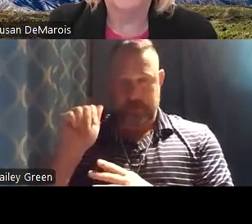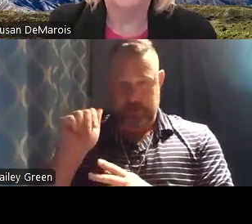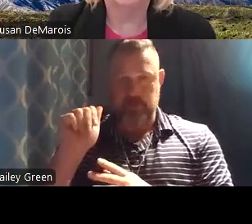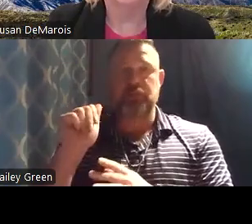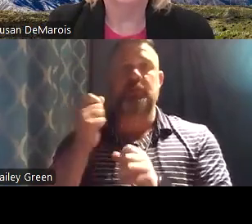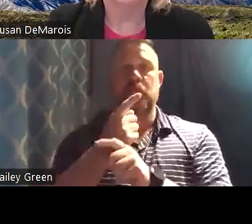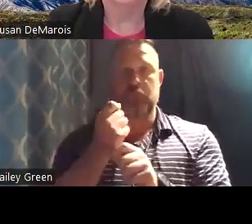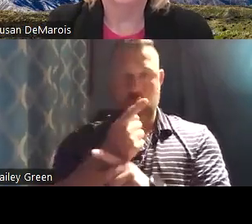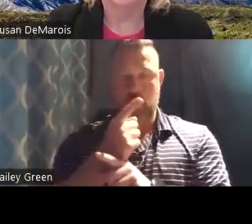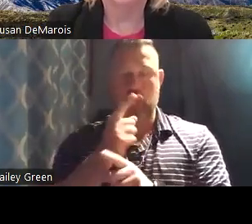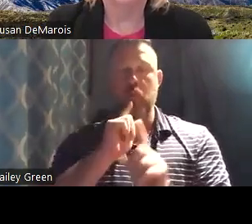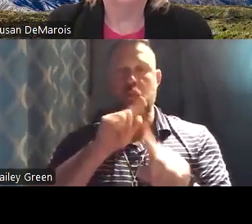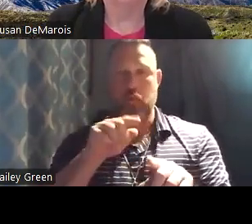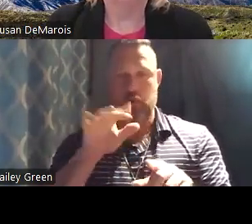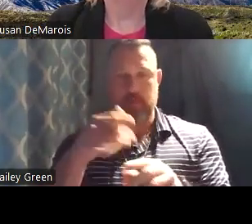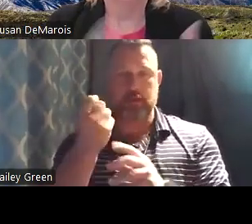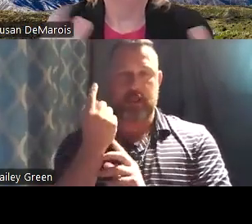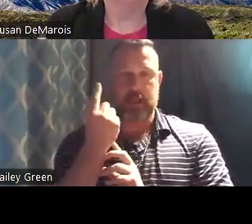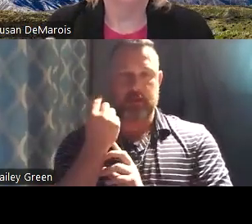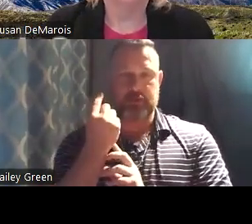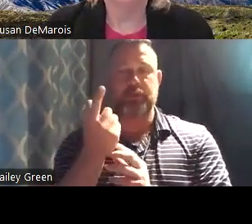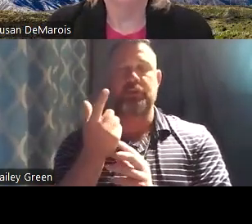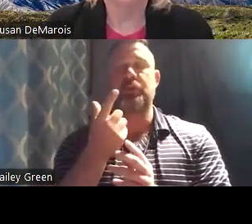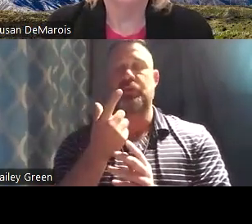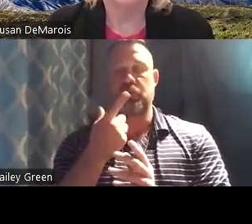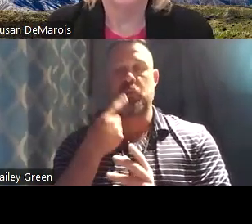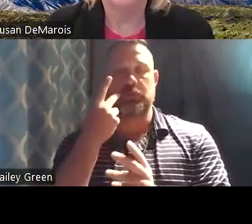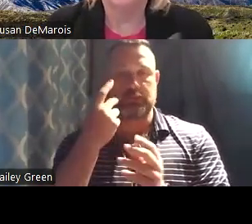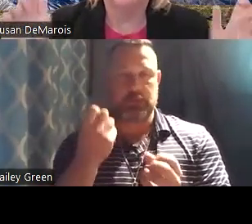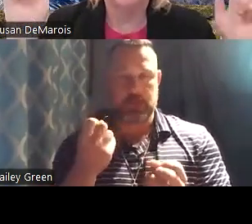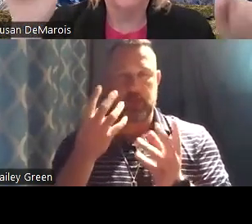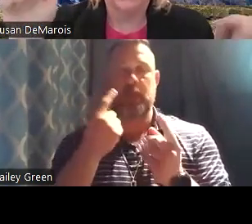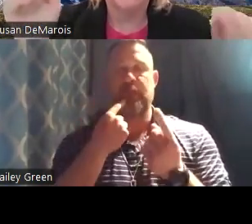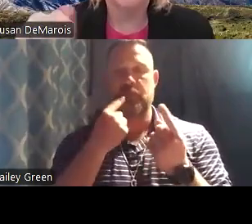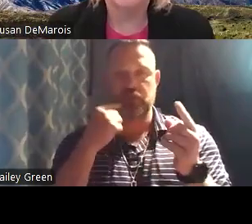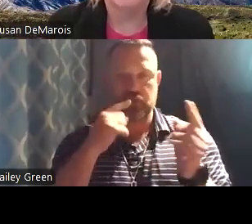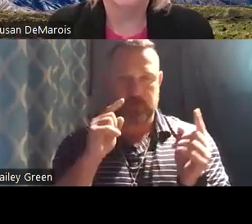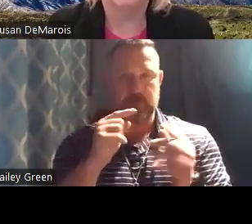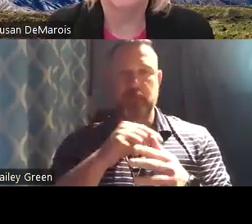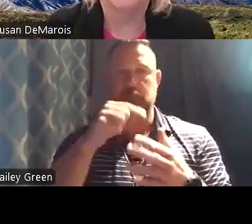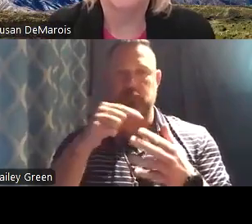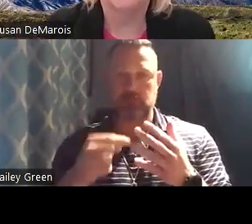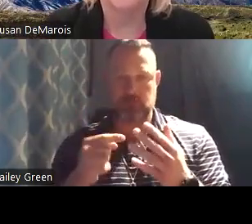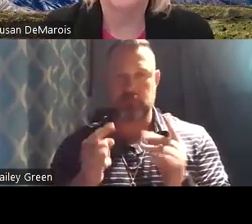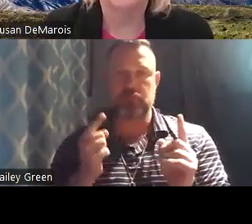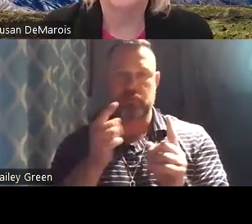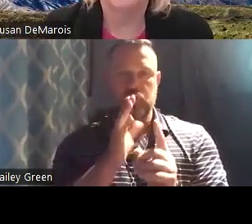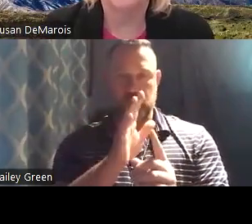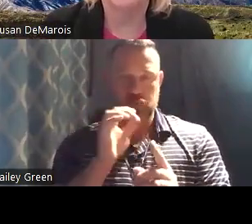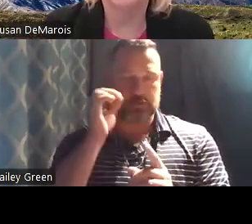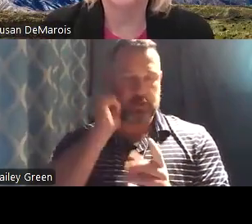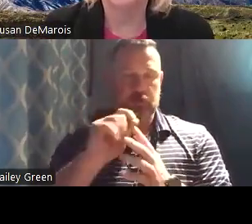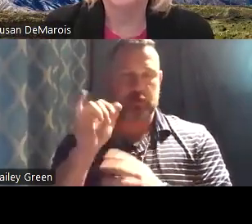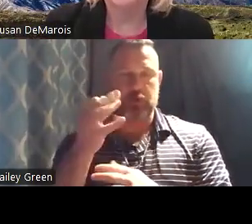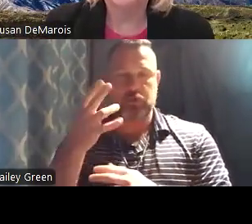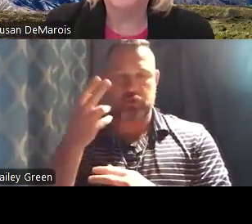annual report that was issued last year, and you'll see, many of the achievements point right straight back to you, as Secretary Johnson said,